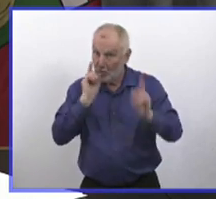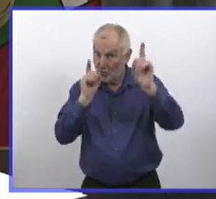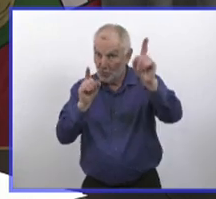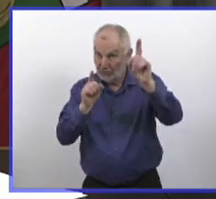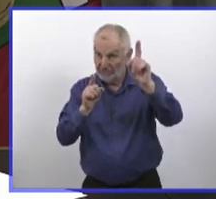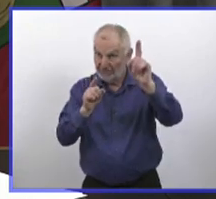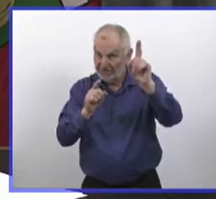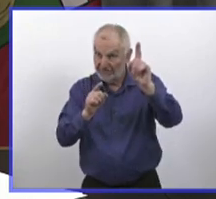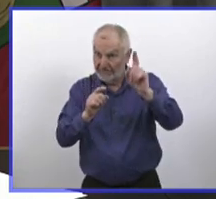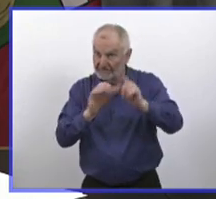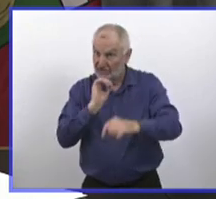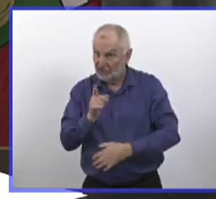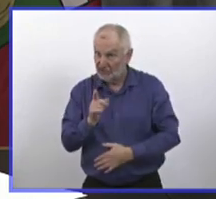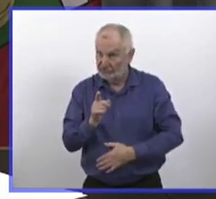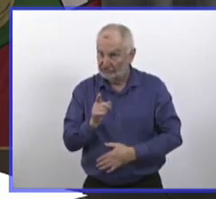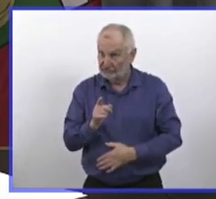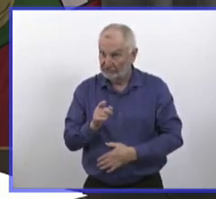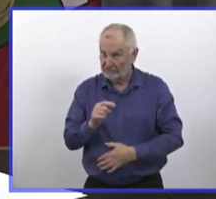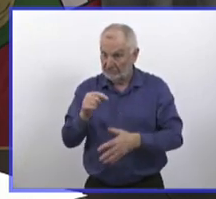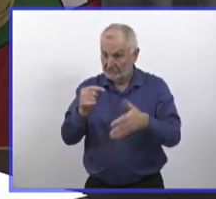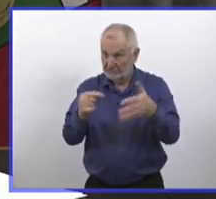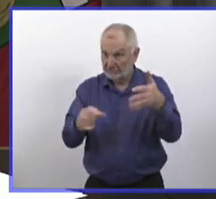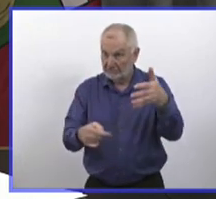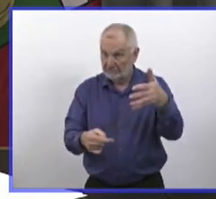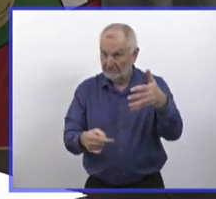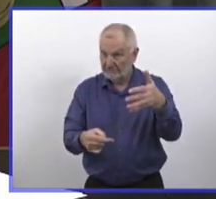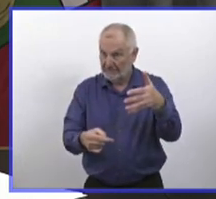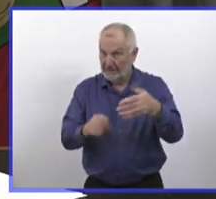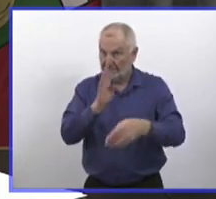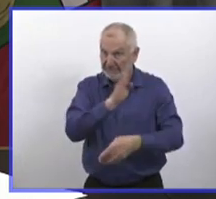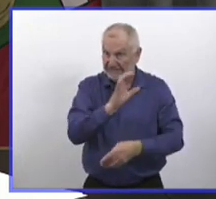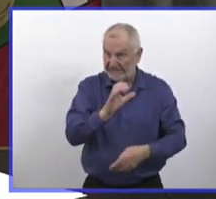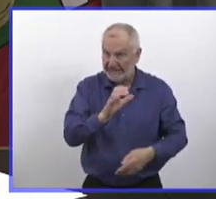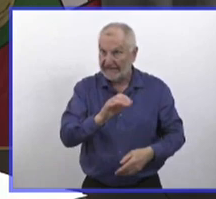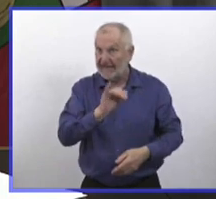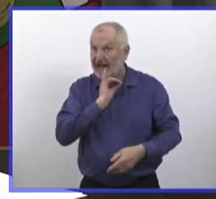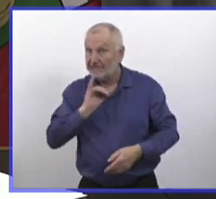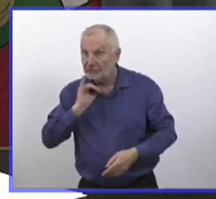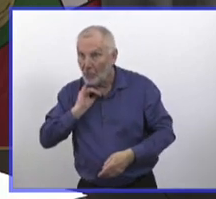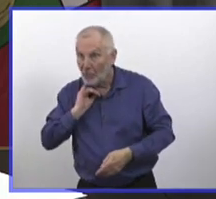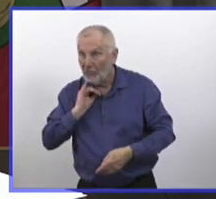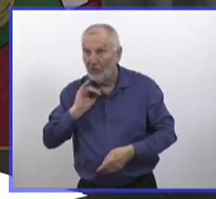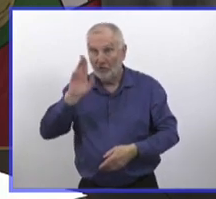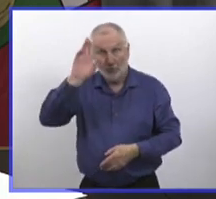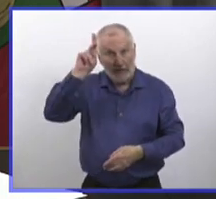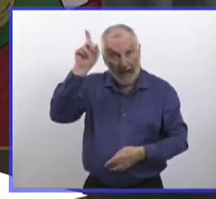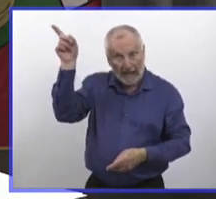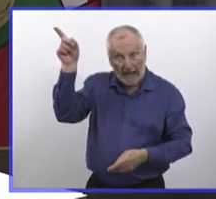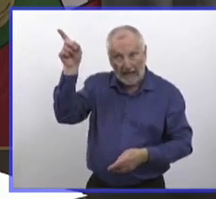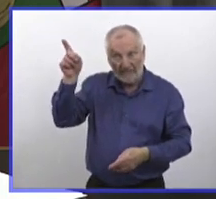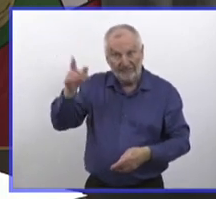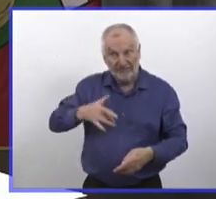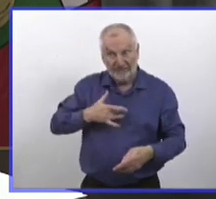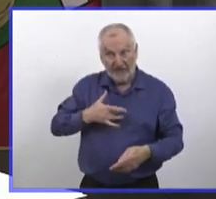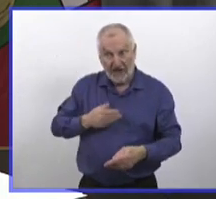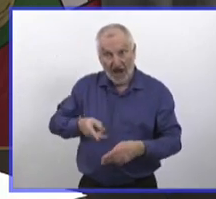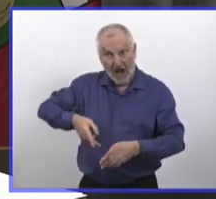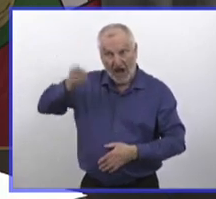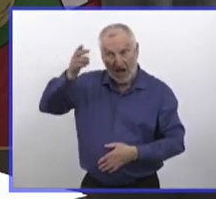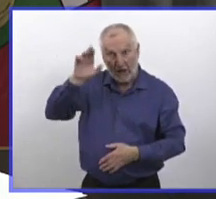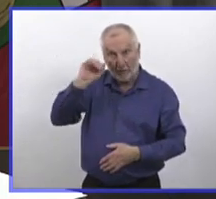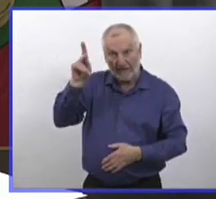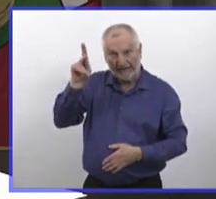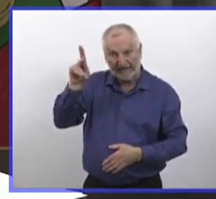of the conditions that were really being flagged as high risk, so that there was a little bit of flexibility, because we know that, as I mentioned before,